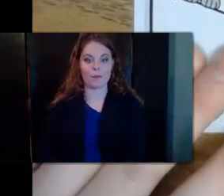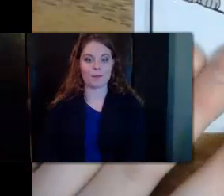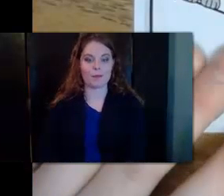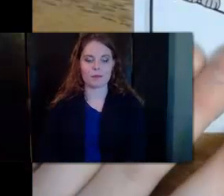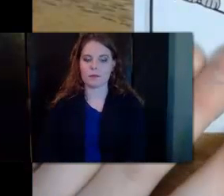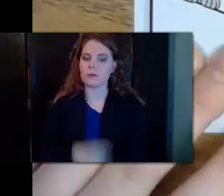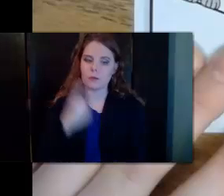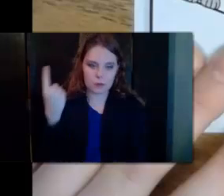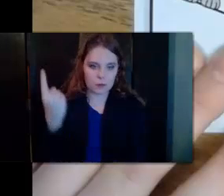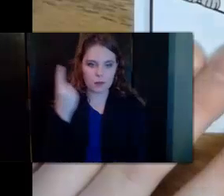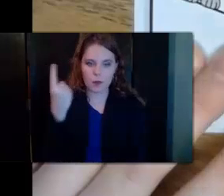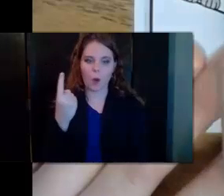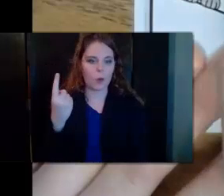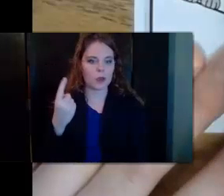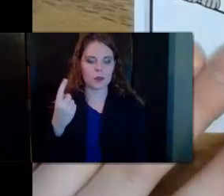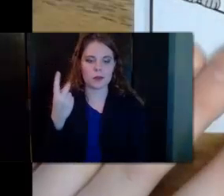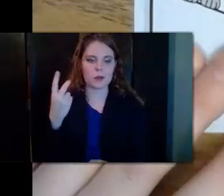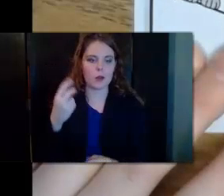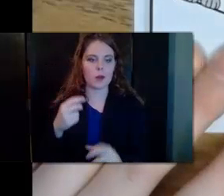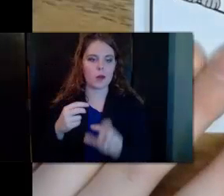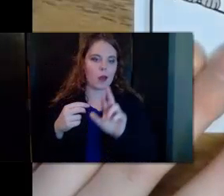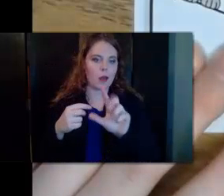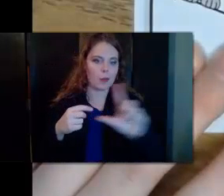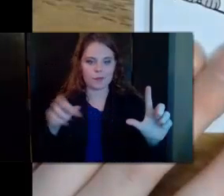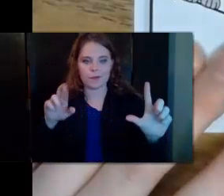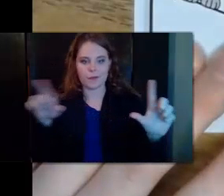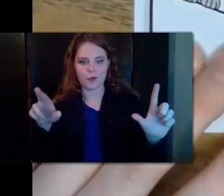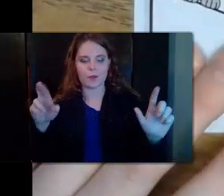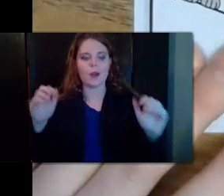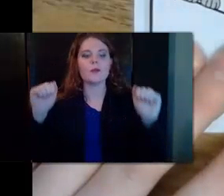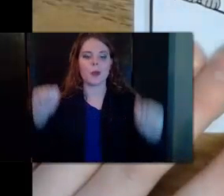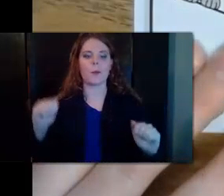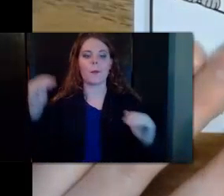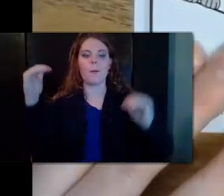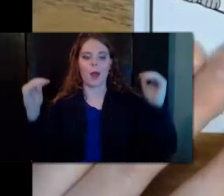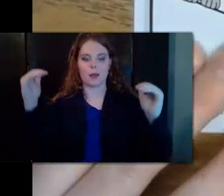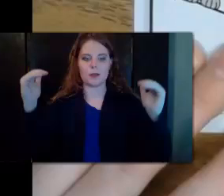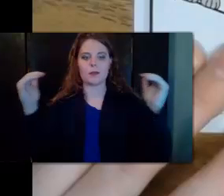Always do that from both sides, keeping our equation balanced.